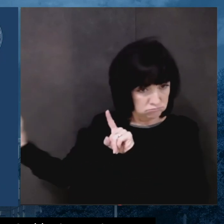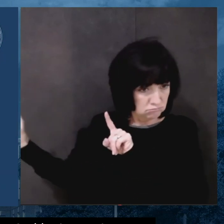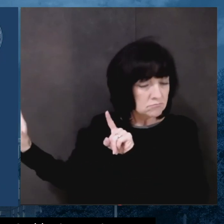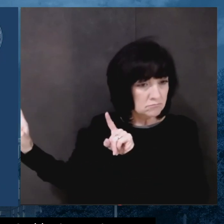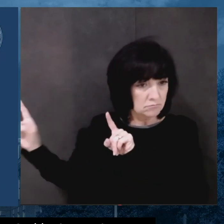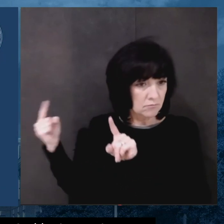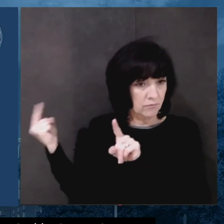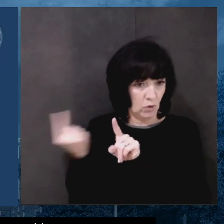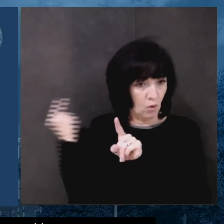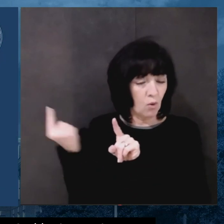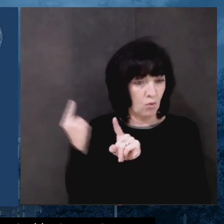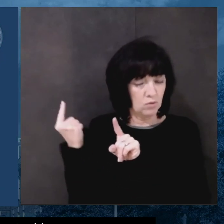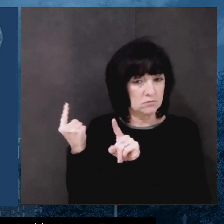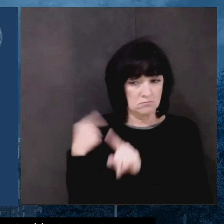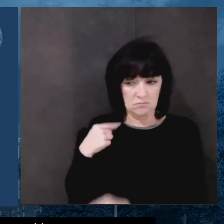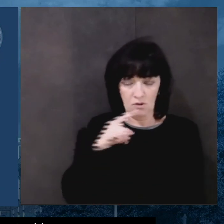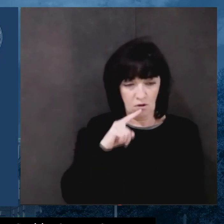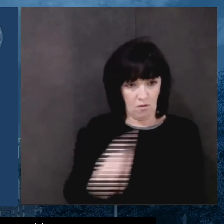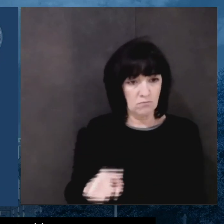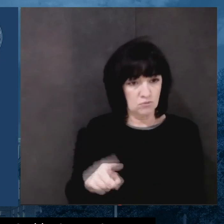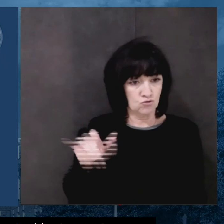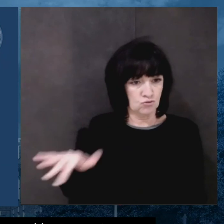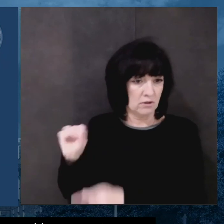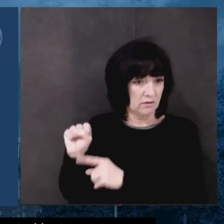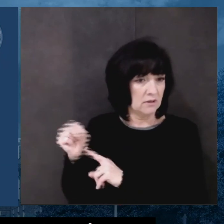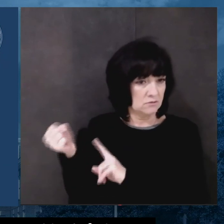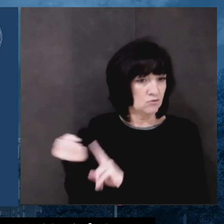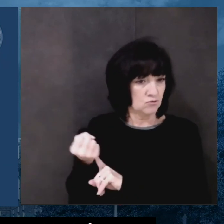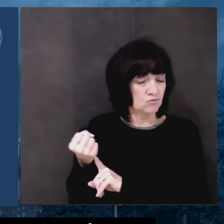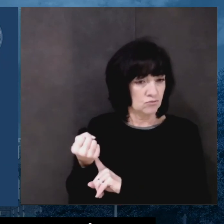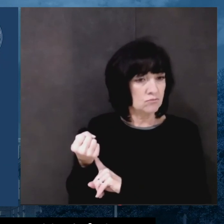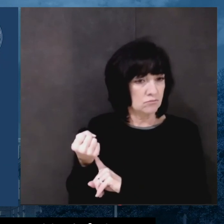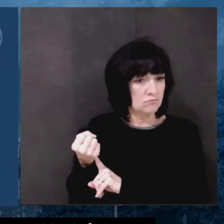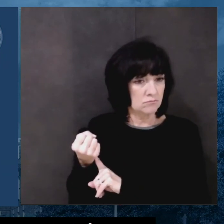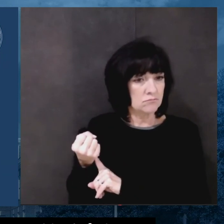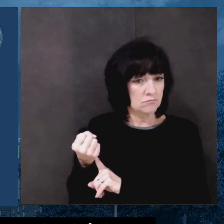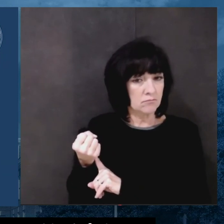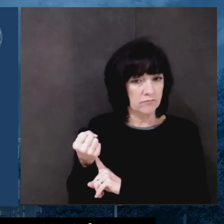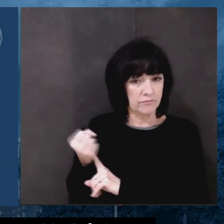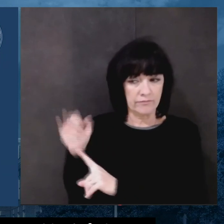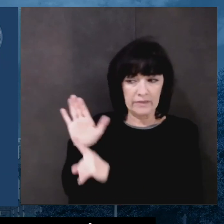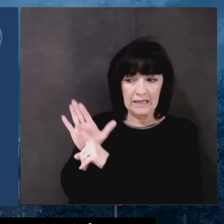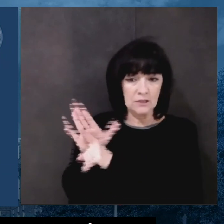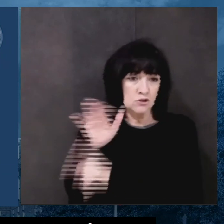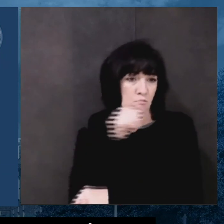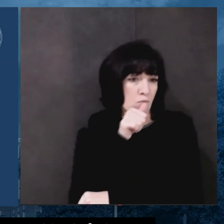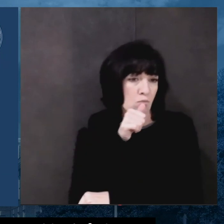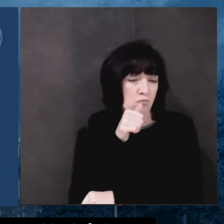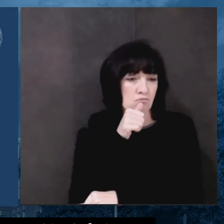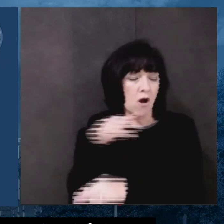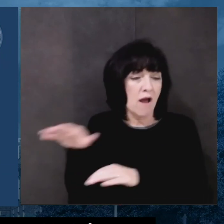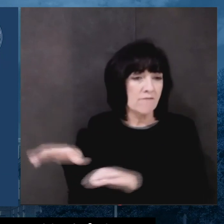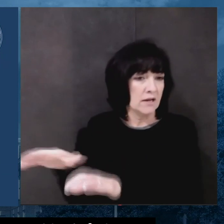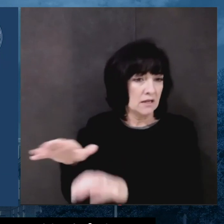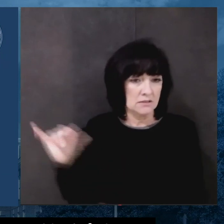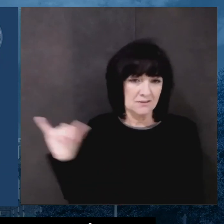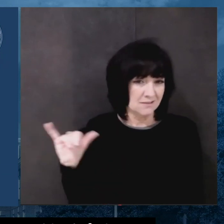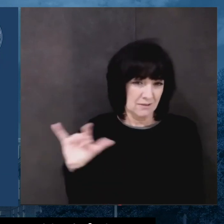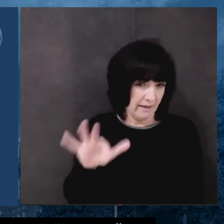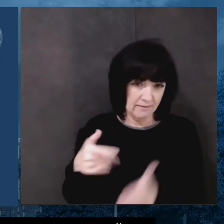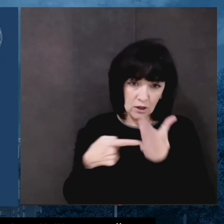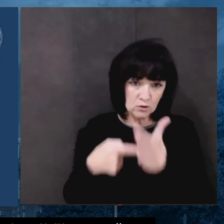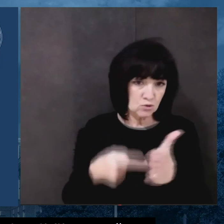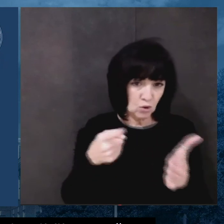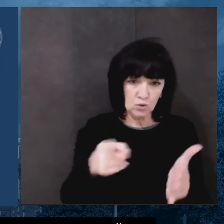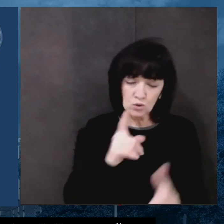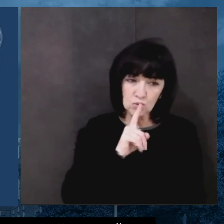distancing, and I'm sure that's the case with respect to his private activity as well. But it just goes to show you,